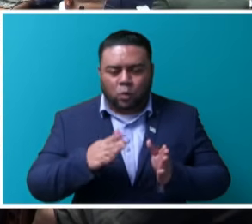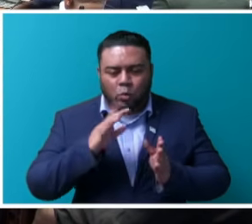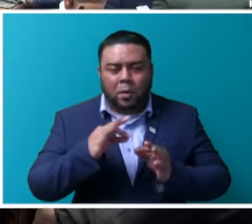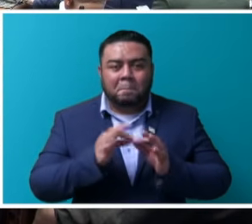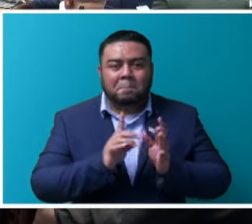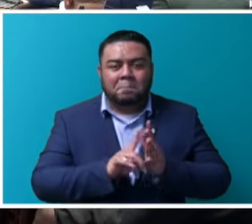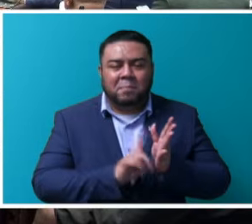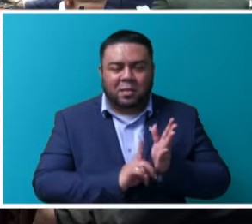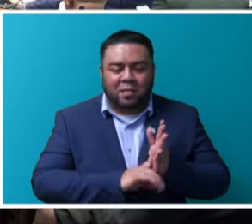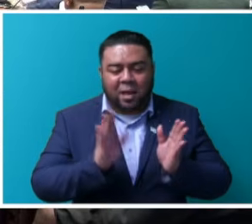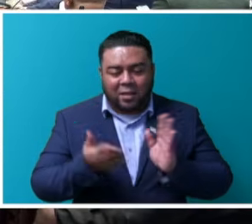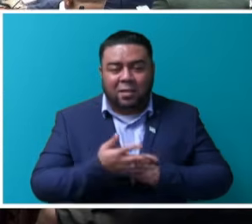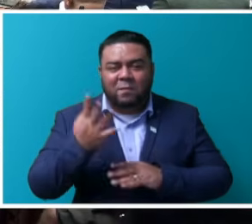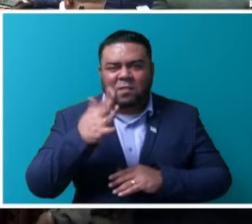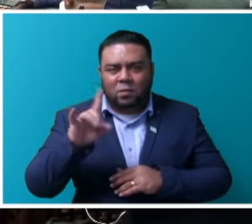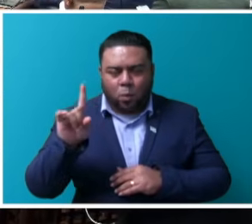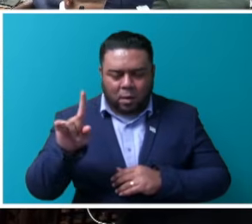bills under Standing Order 51.